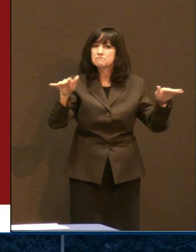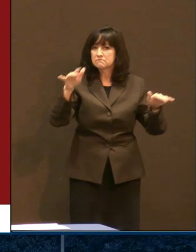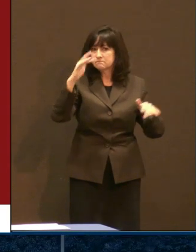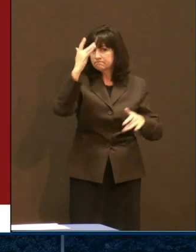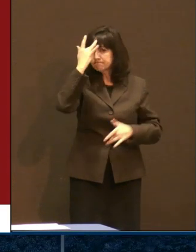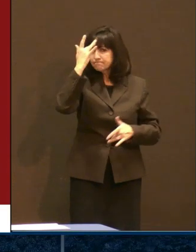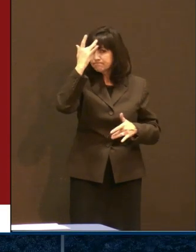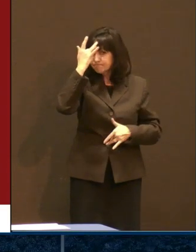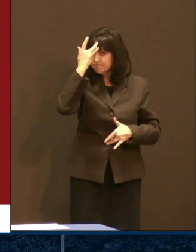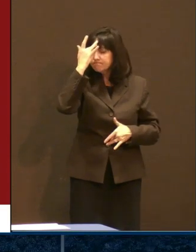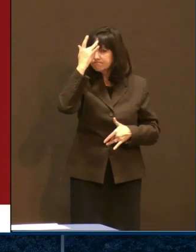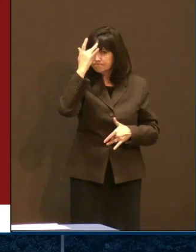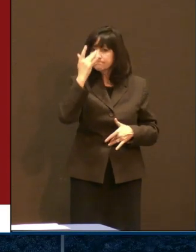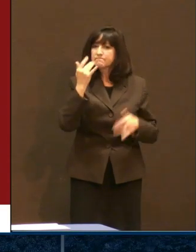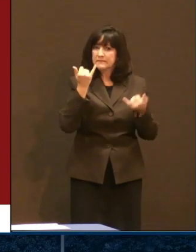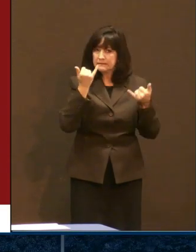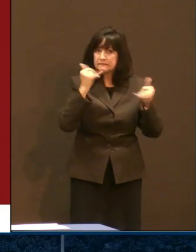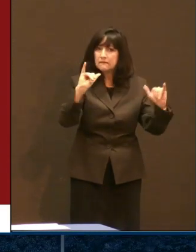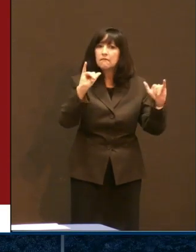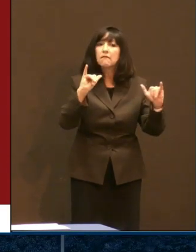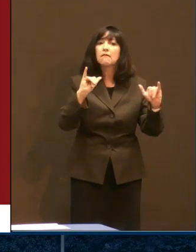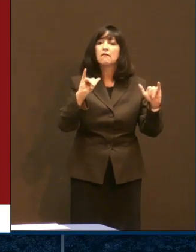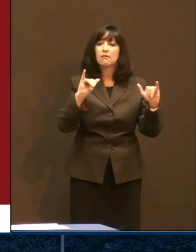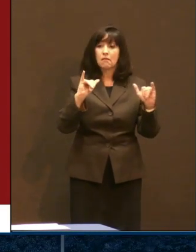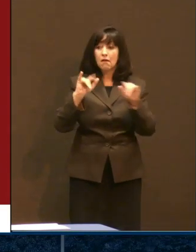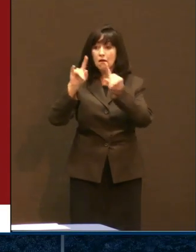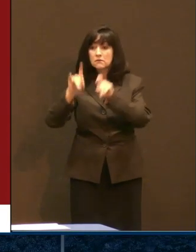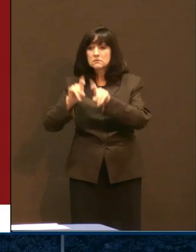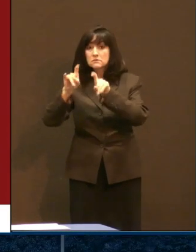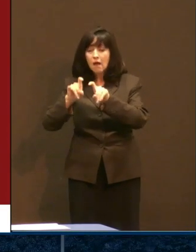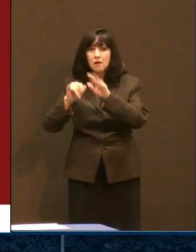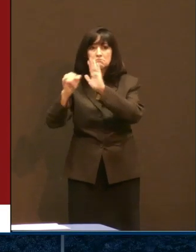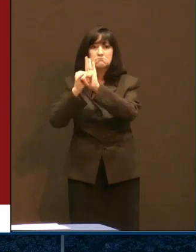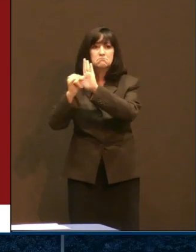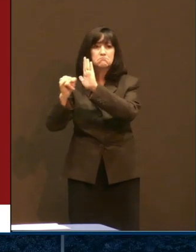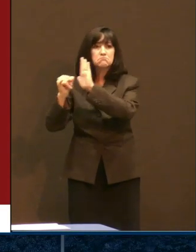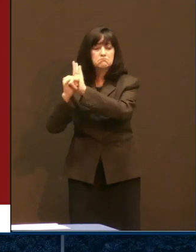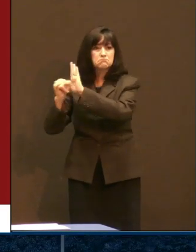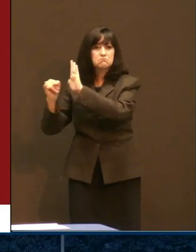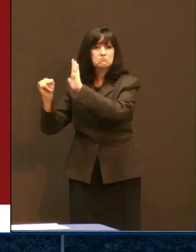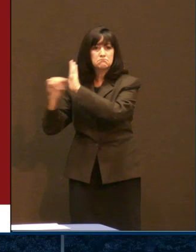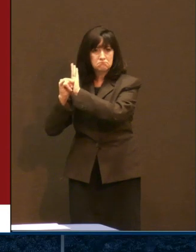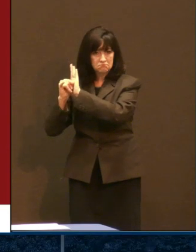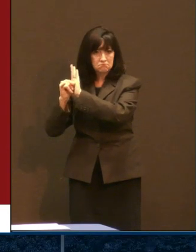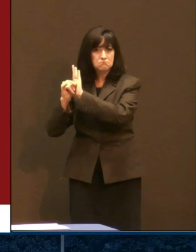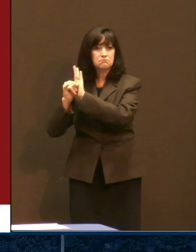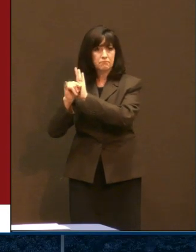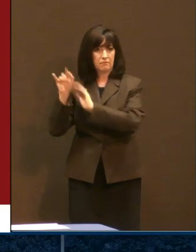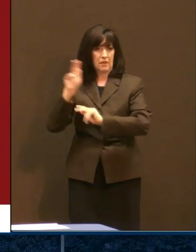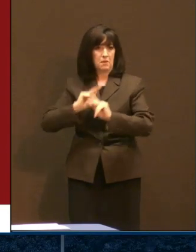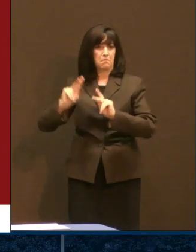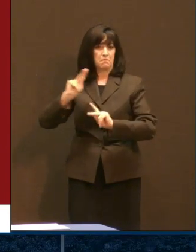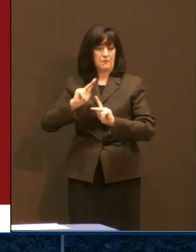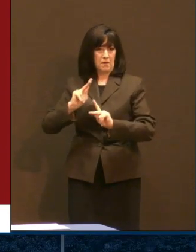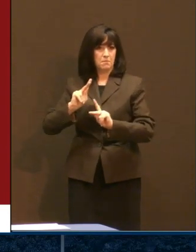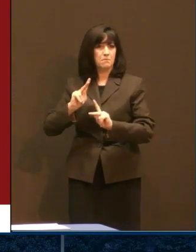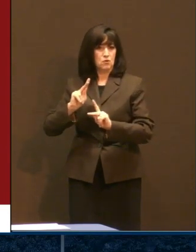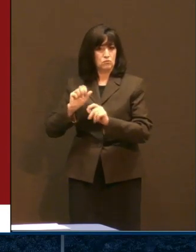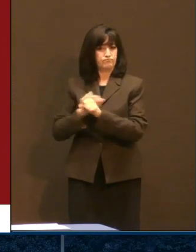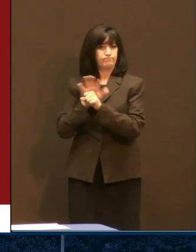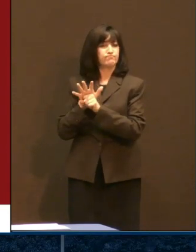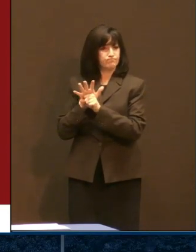cases, and continued increase in COVID-like illness or CLI are important signs